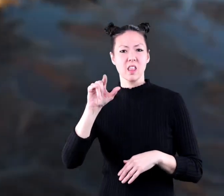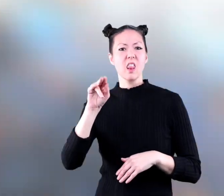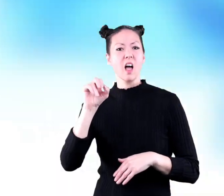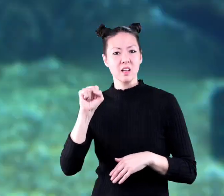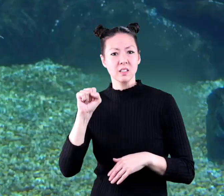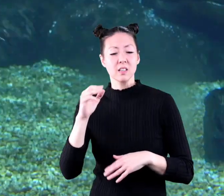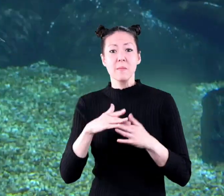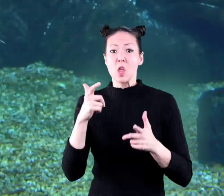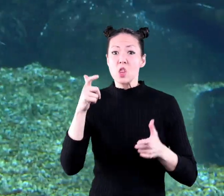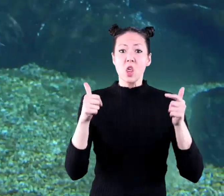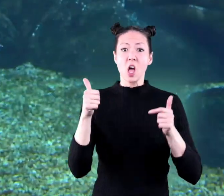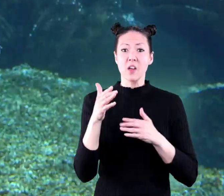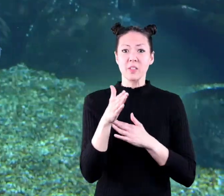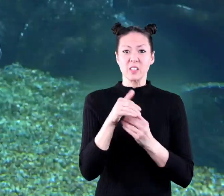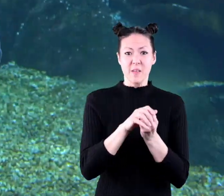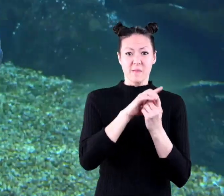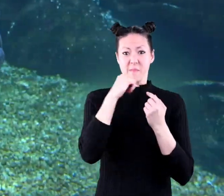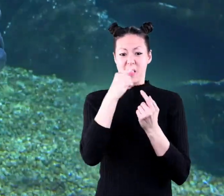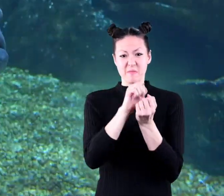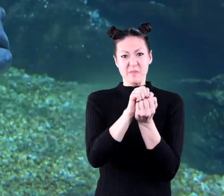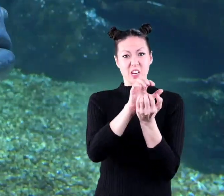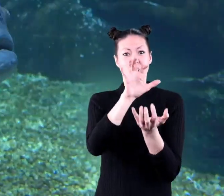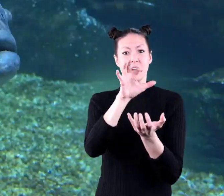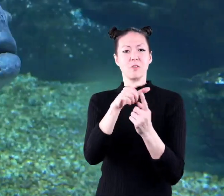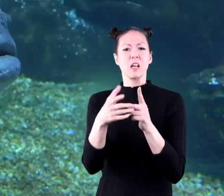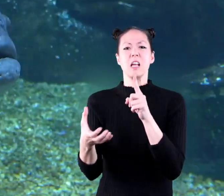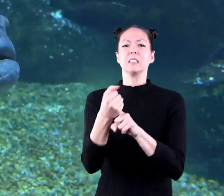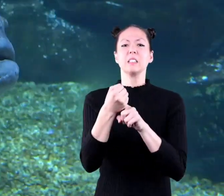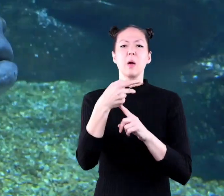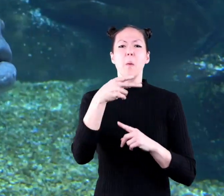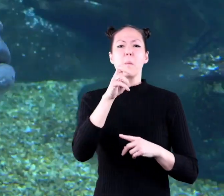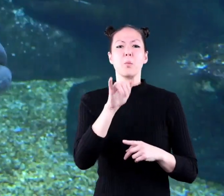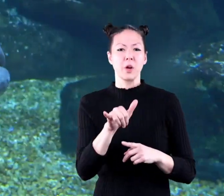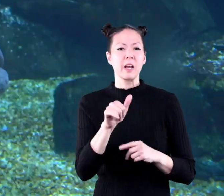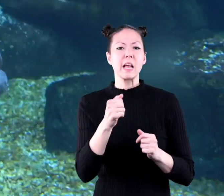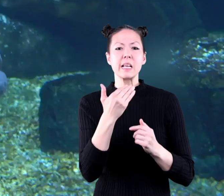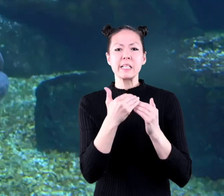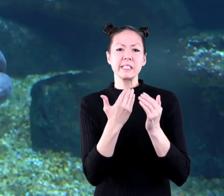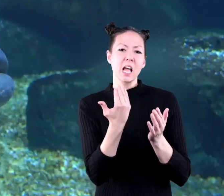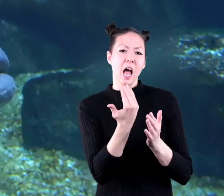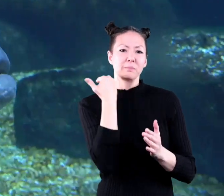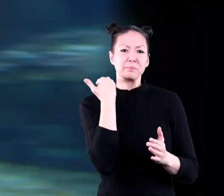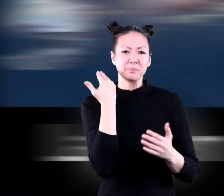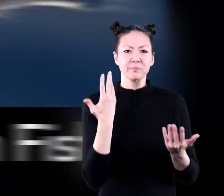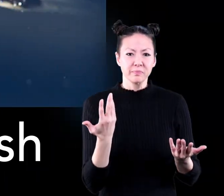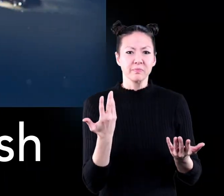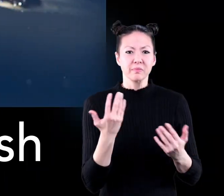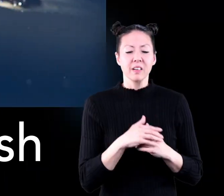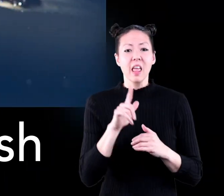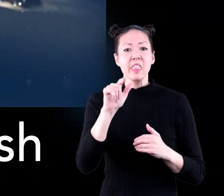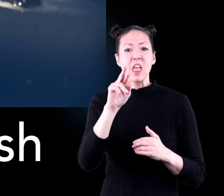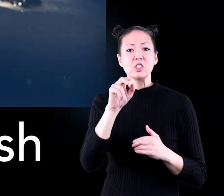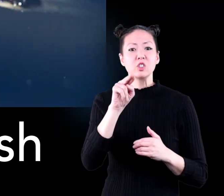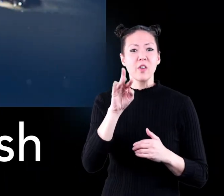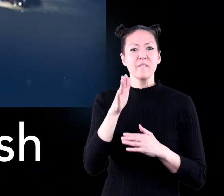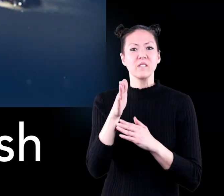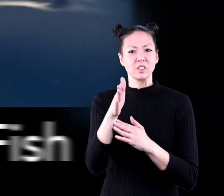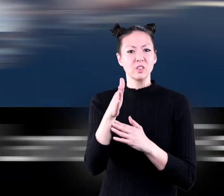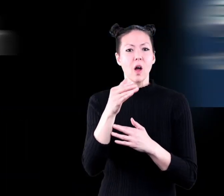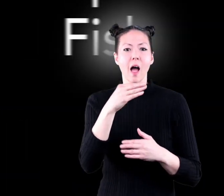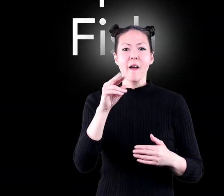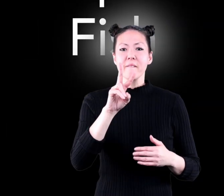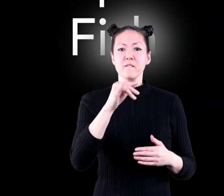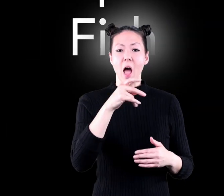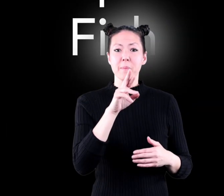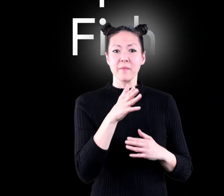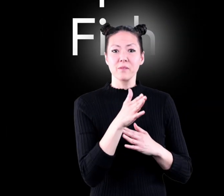the larger a fish's mouth the bigger the prey a fish can eat the lantern fish and the